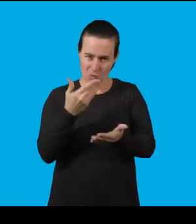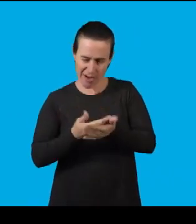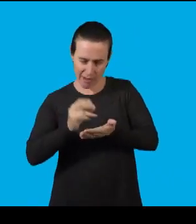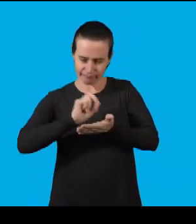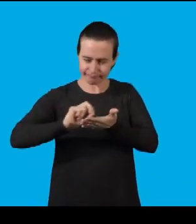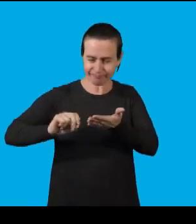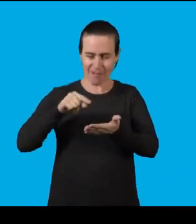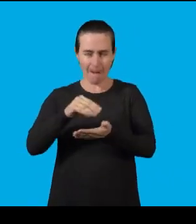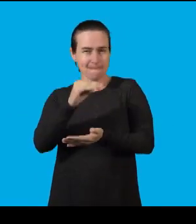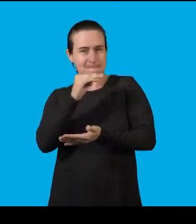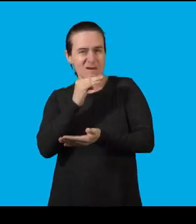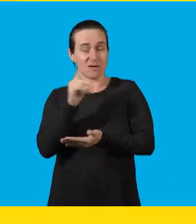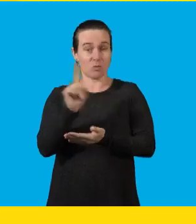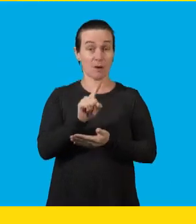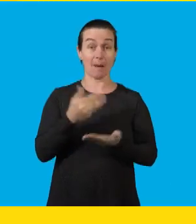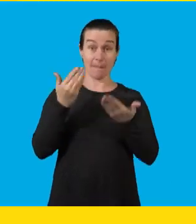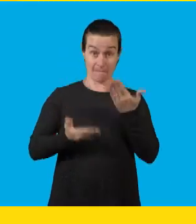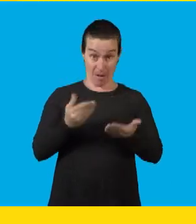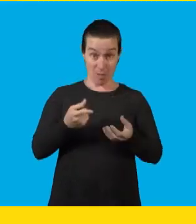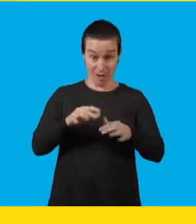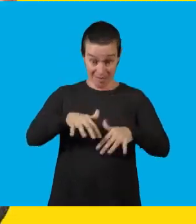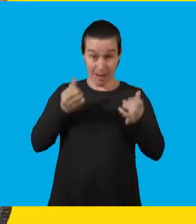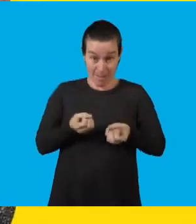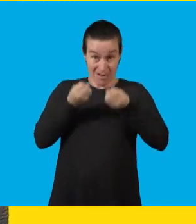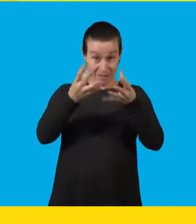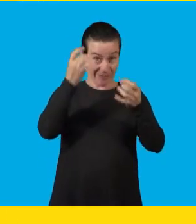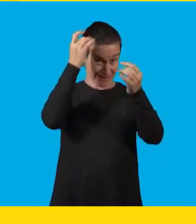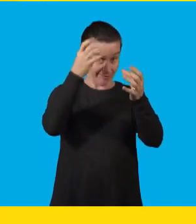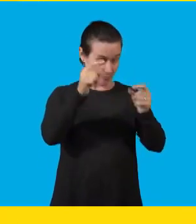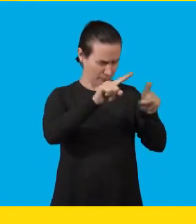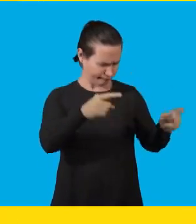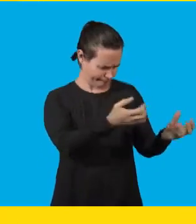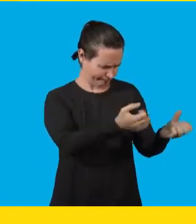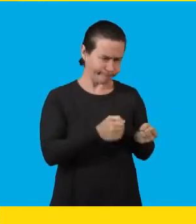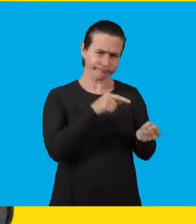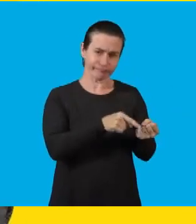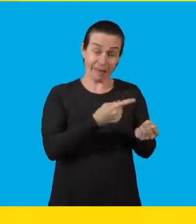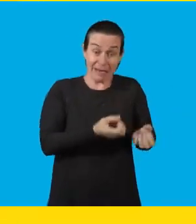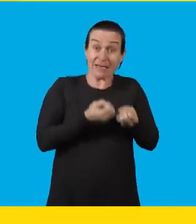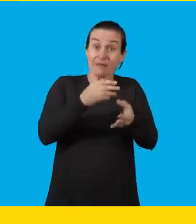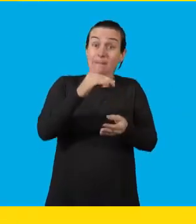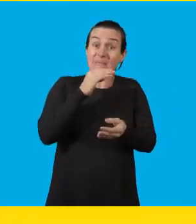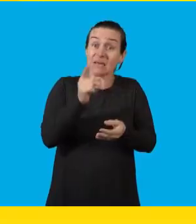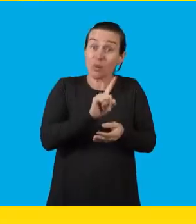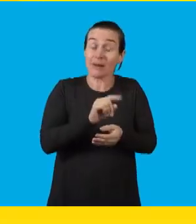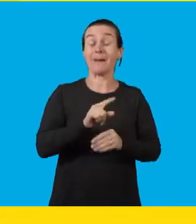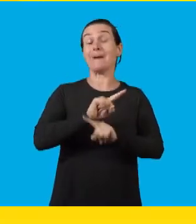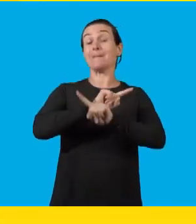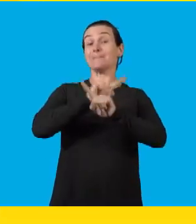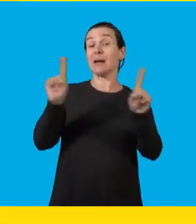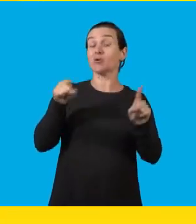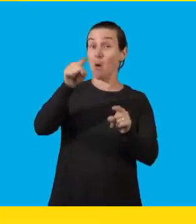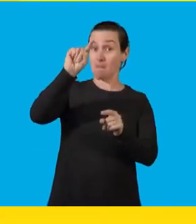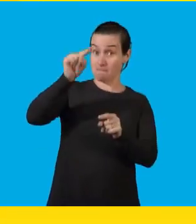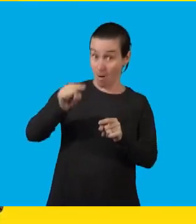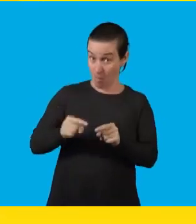words. So in other words, even if the source has given you a definition, what the examiners would like to see